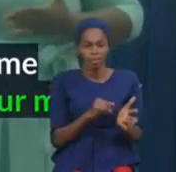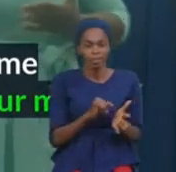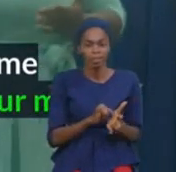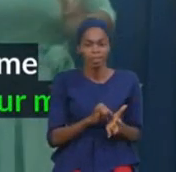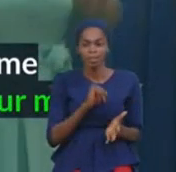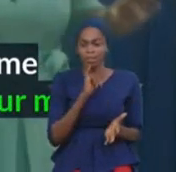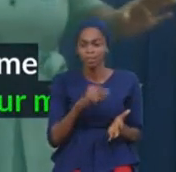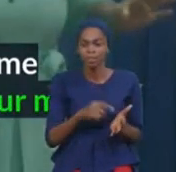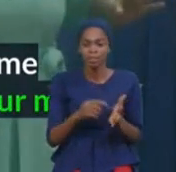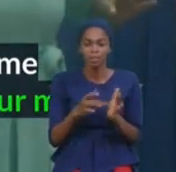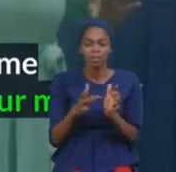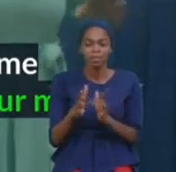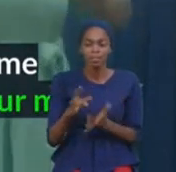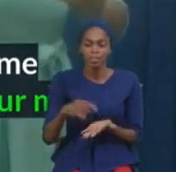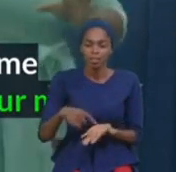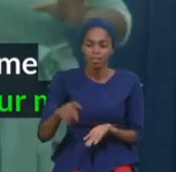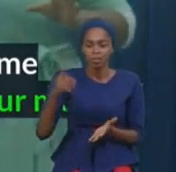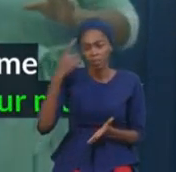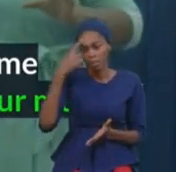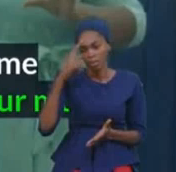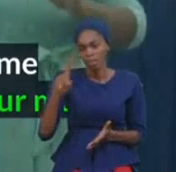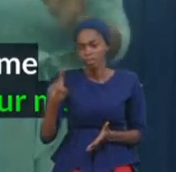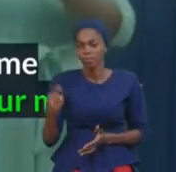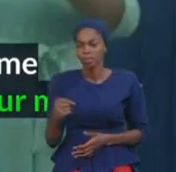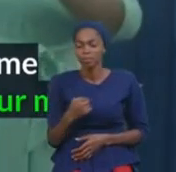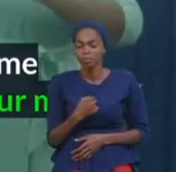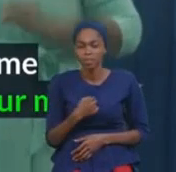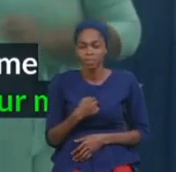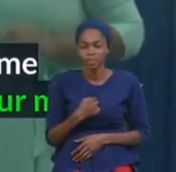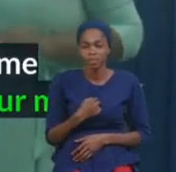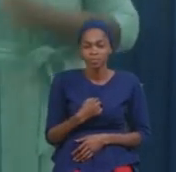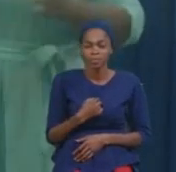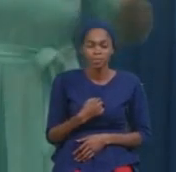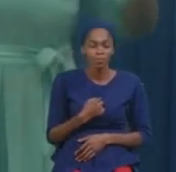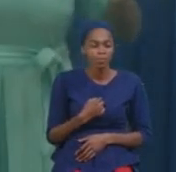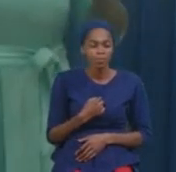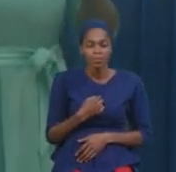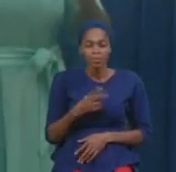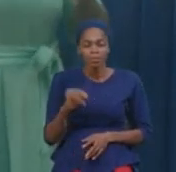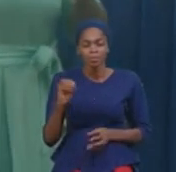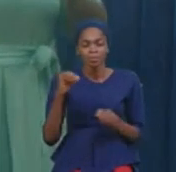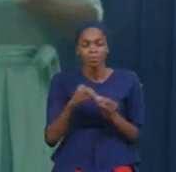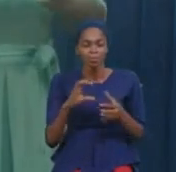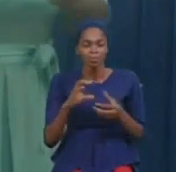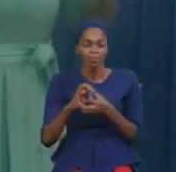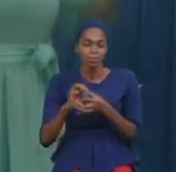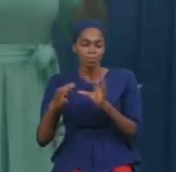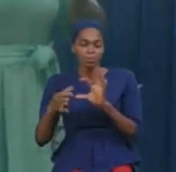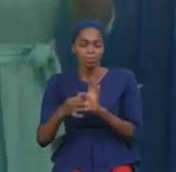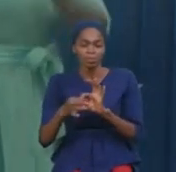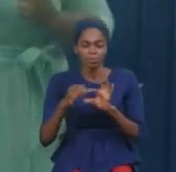owe. Jesus paid for me. No more chains